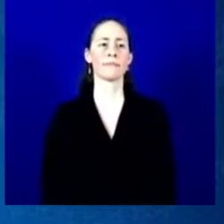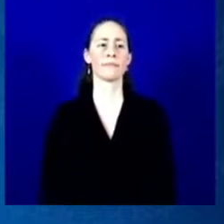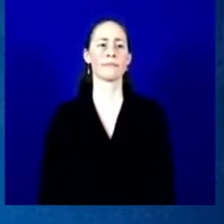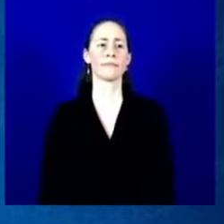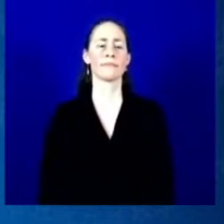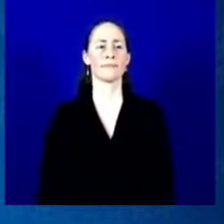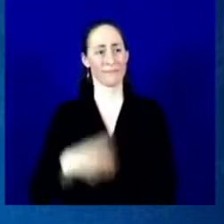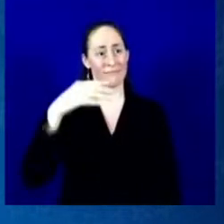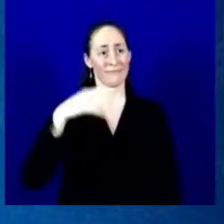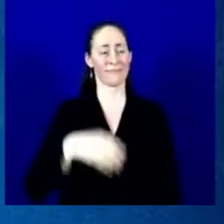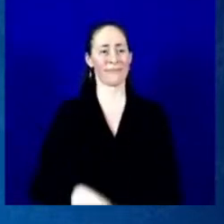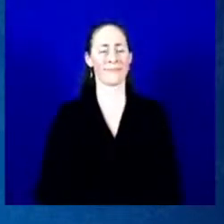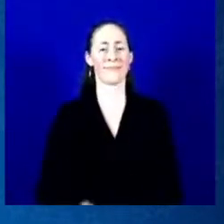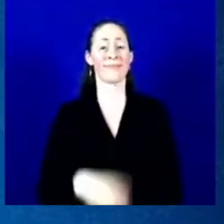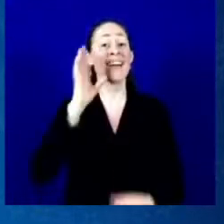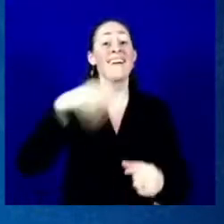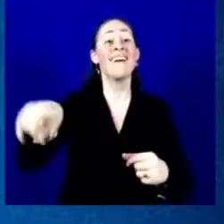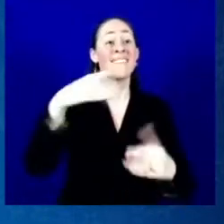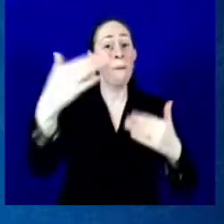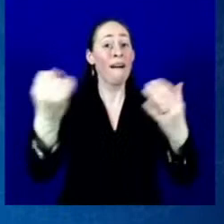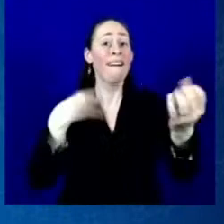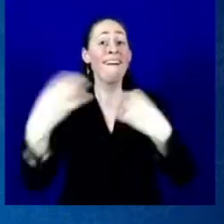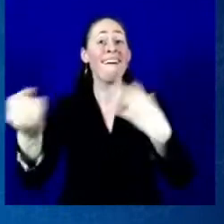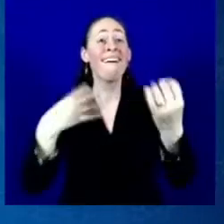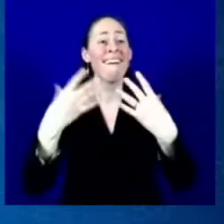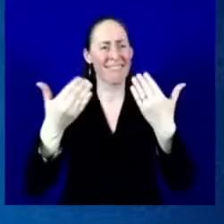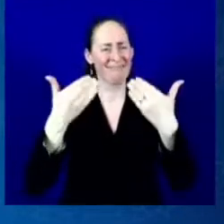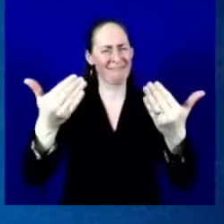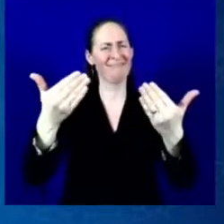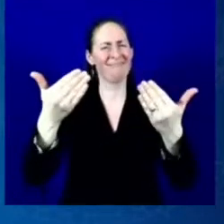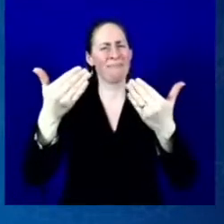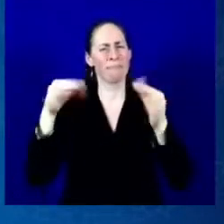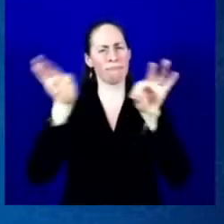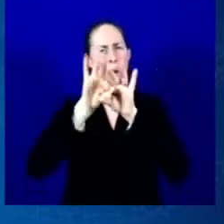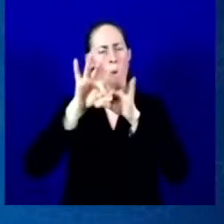let's raise the minimum wage to $15.